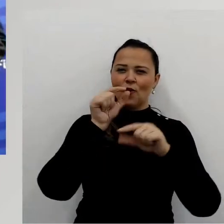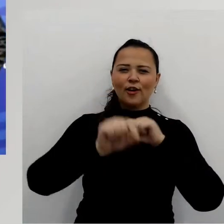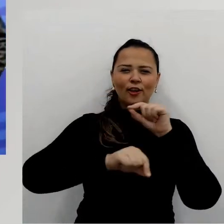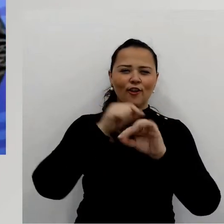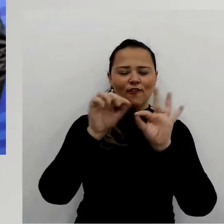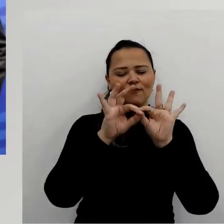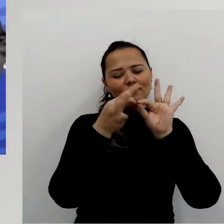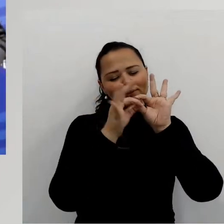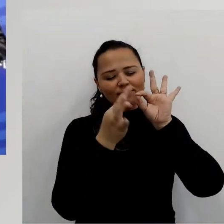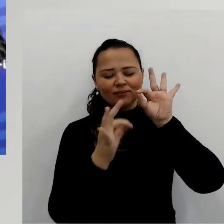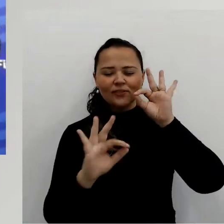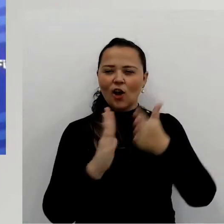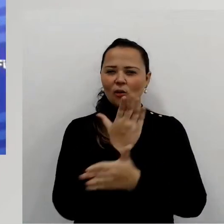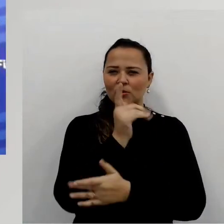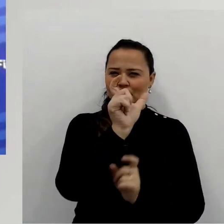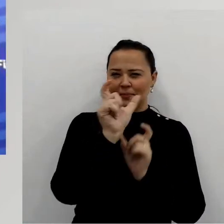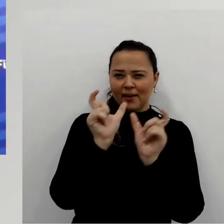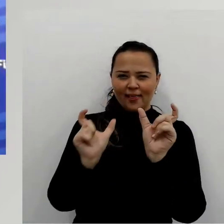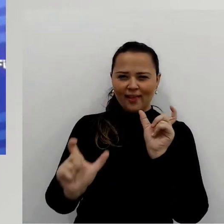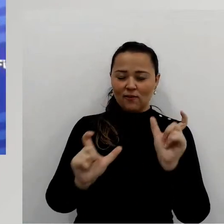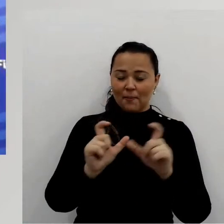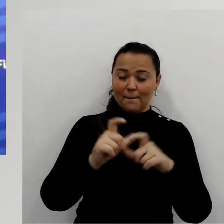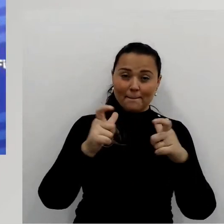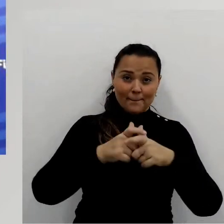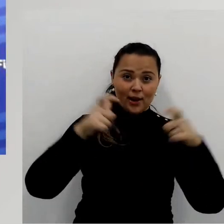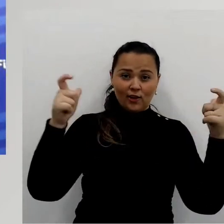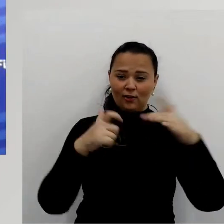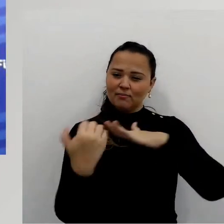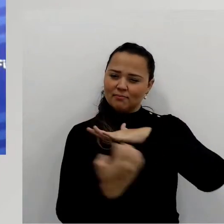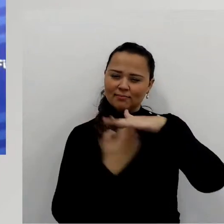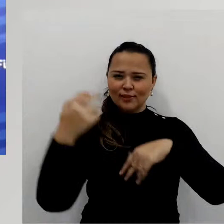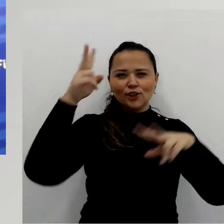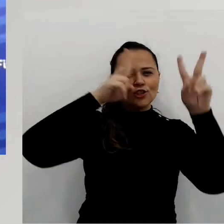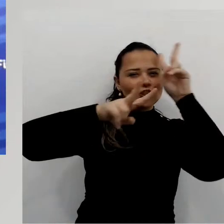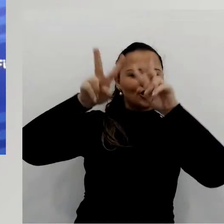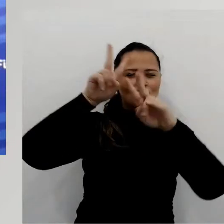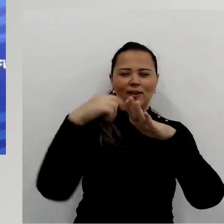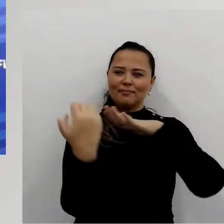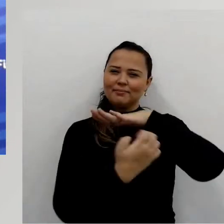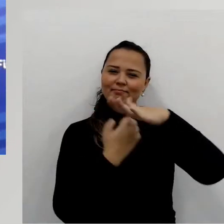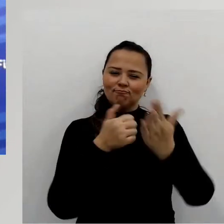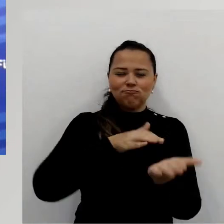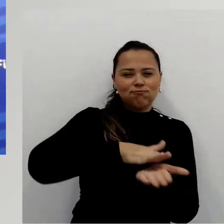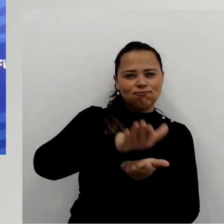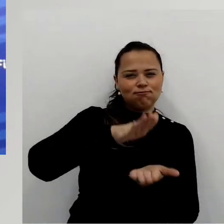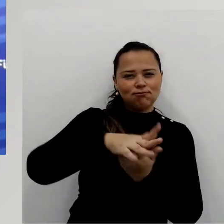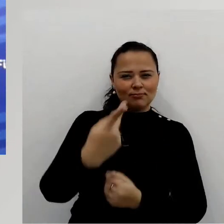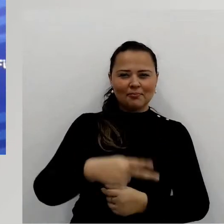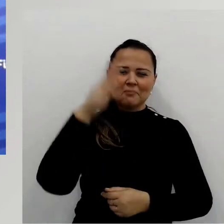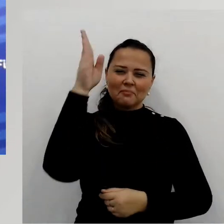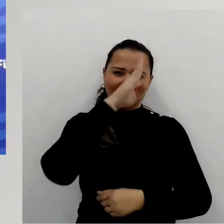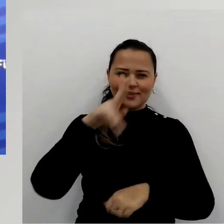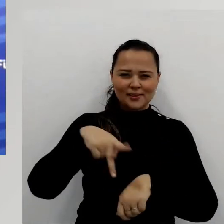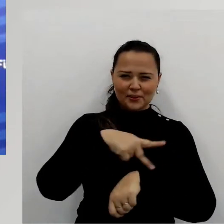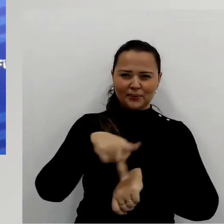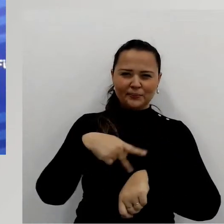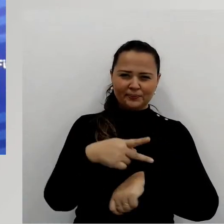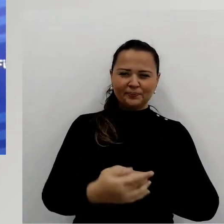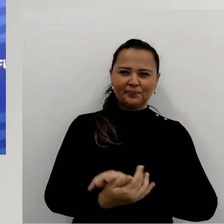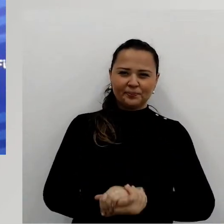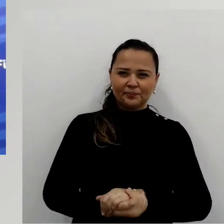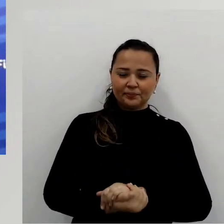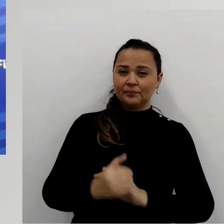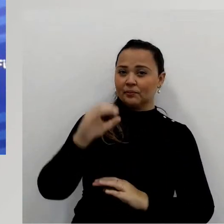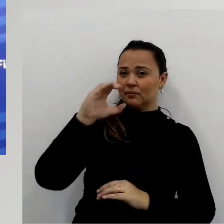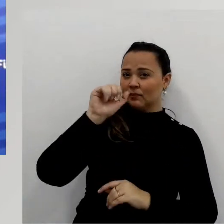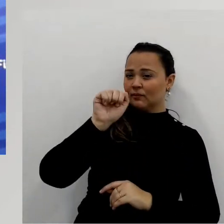to say a few words about the biggest entrepreneurs in the printing industry in Brazil.